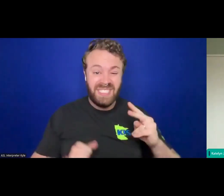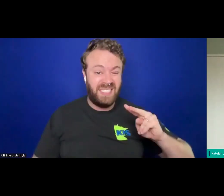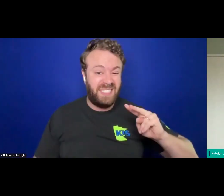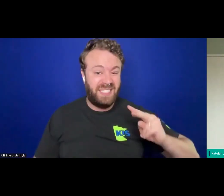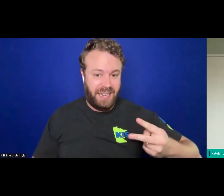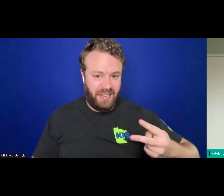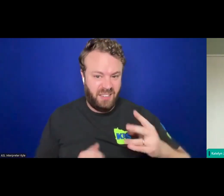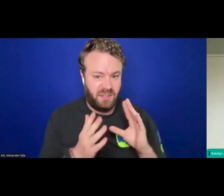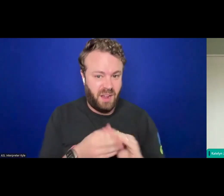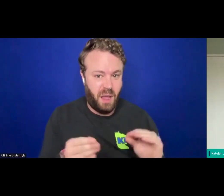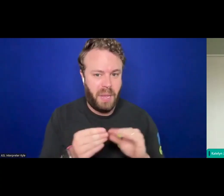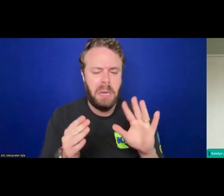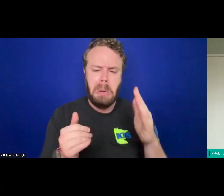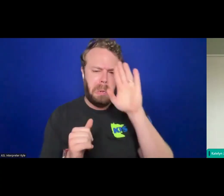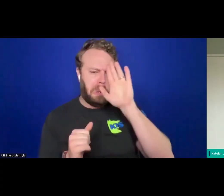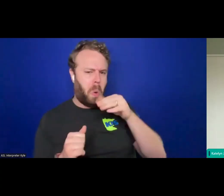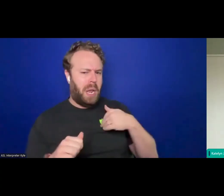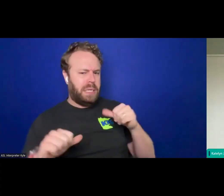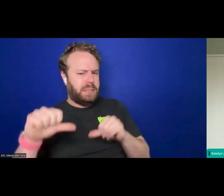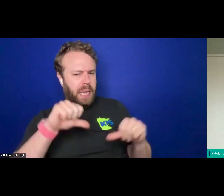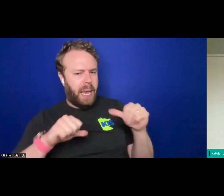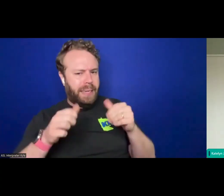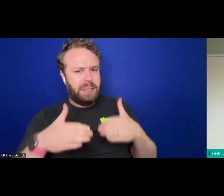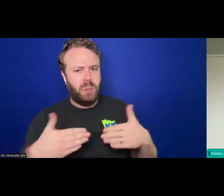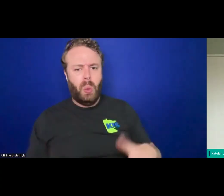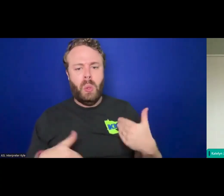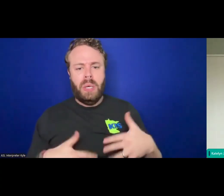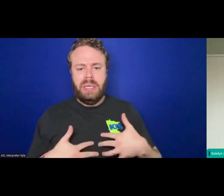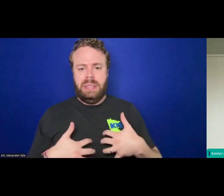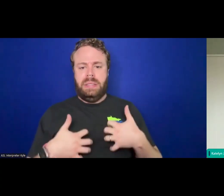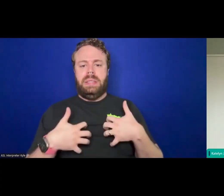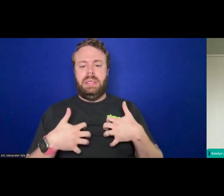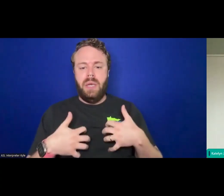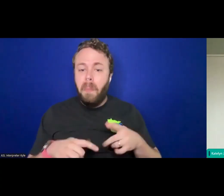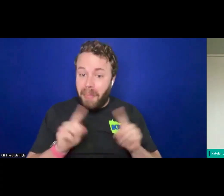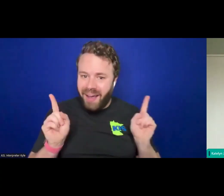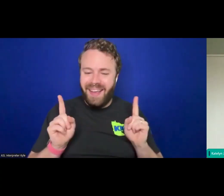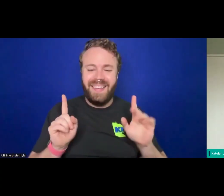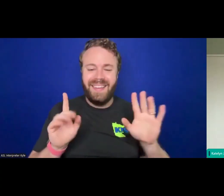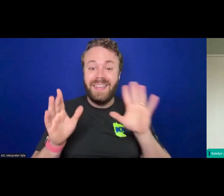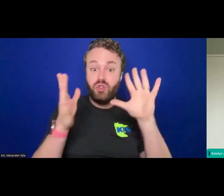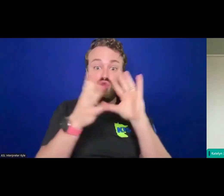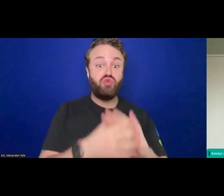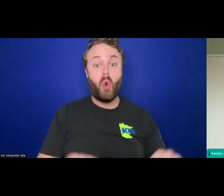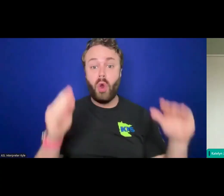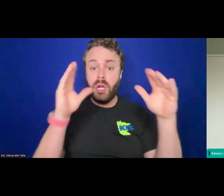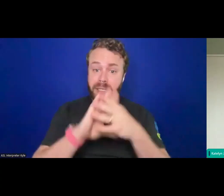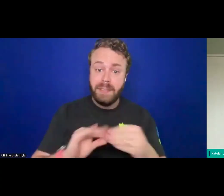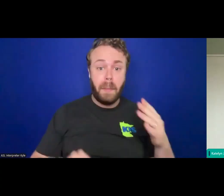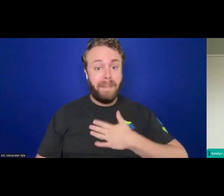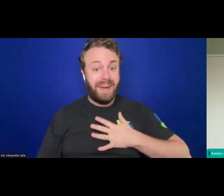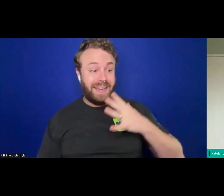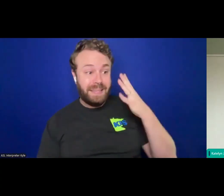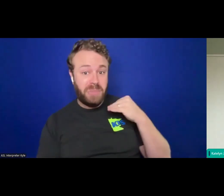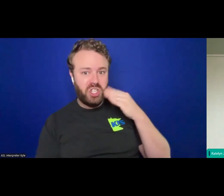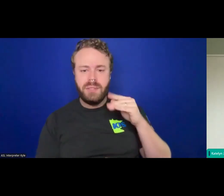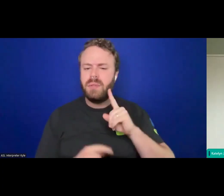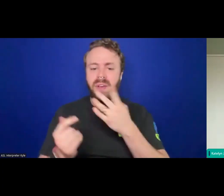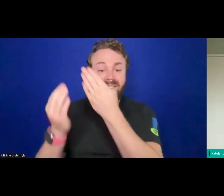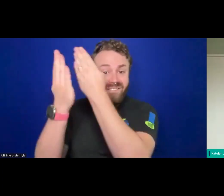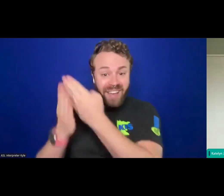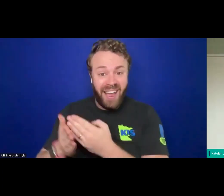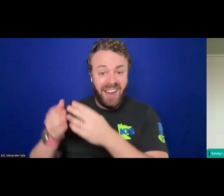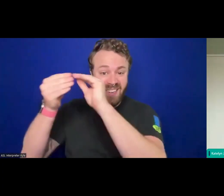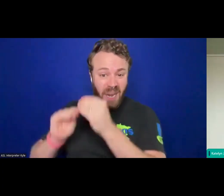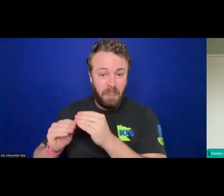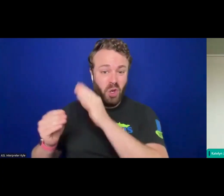is immense power of storytelling. People do not just need more facts and charts. They